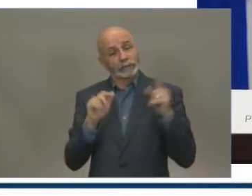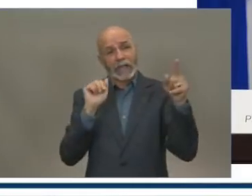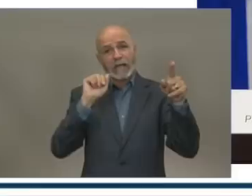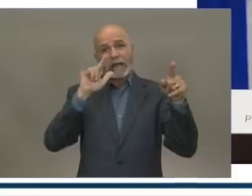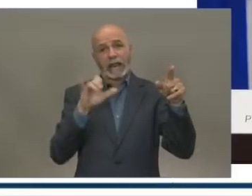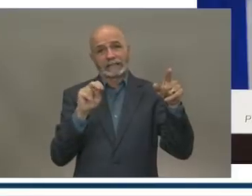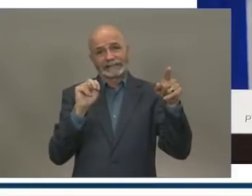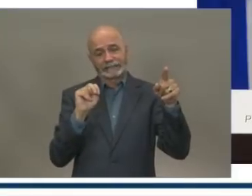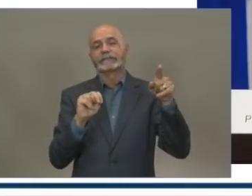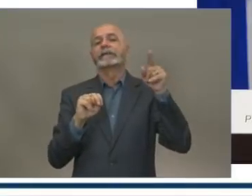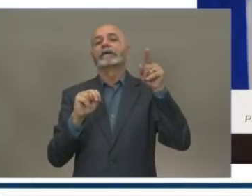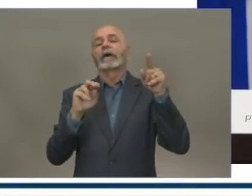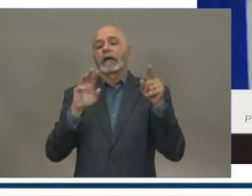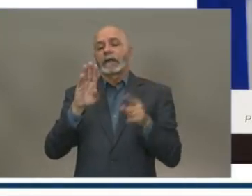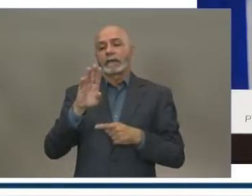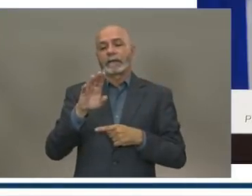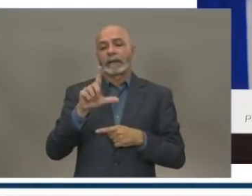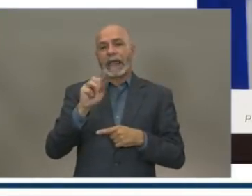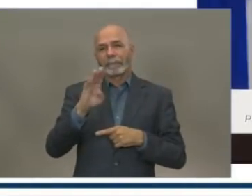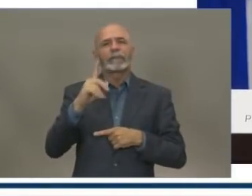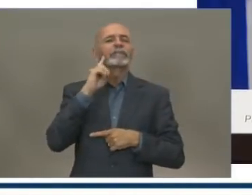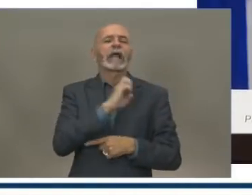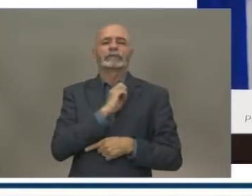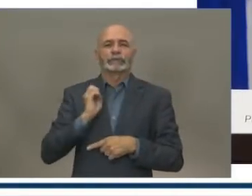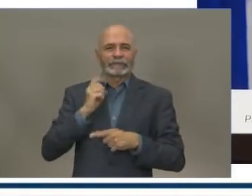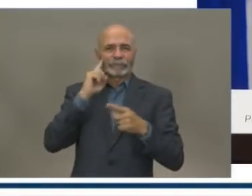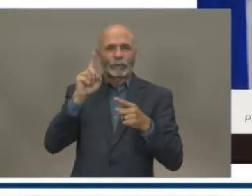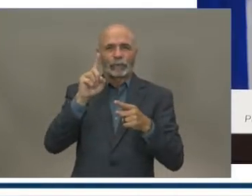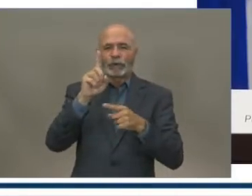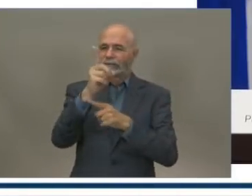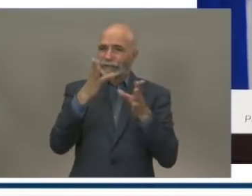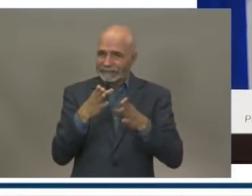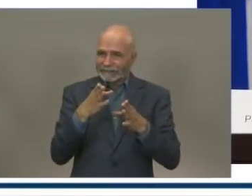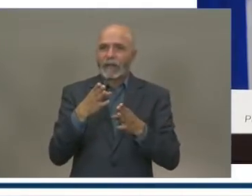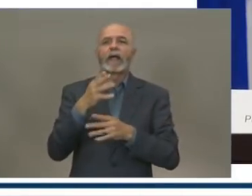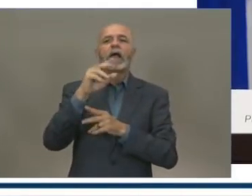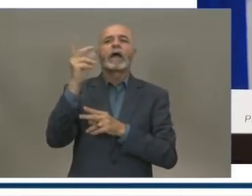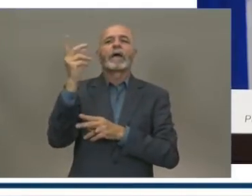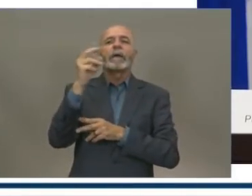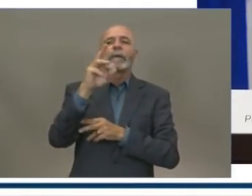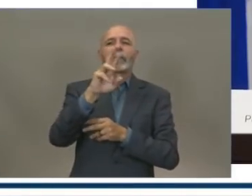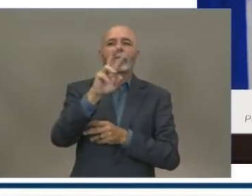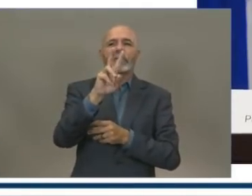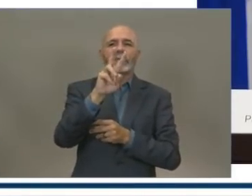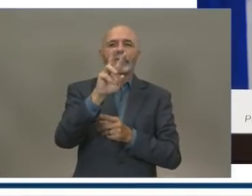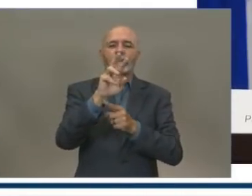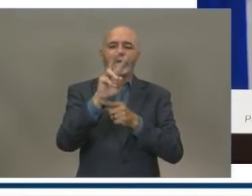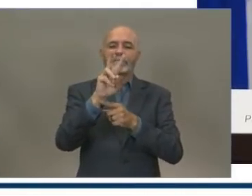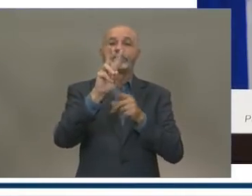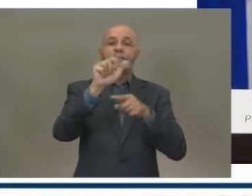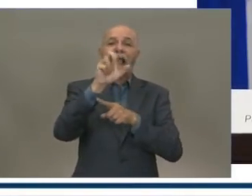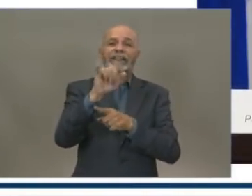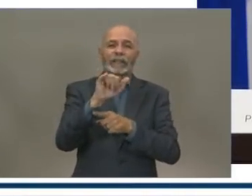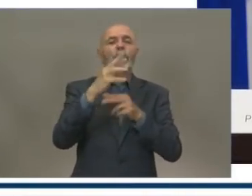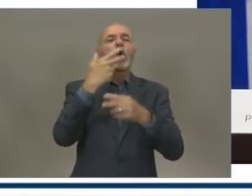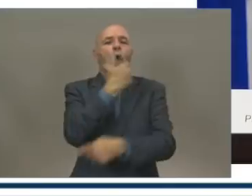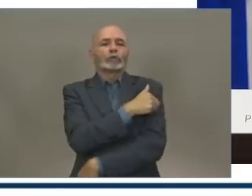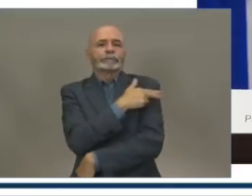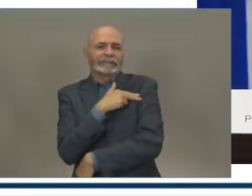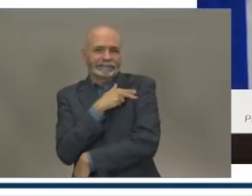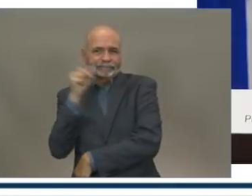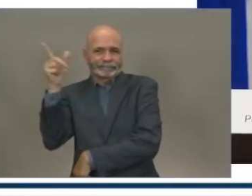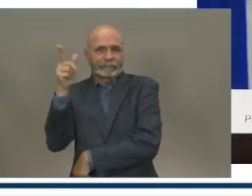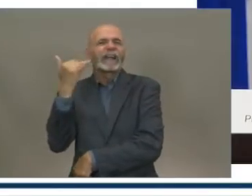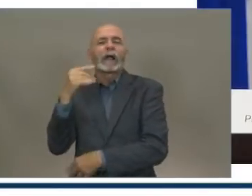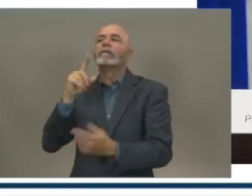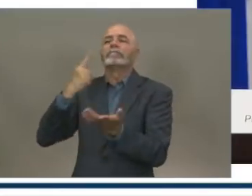of Valley Regional Hospital, to today's briefing. She's going to provide an update on a small COVID outbreak at the